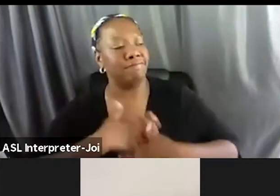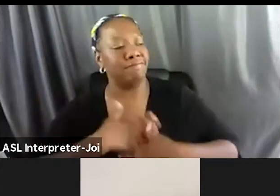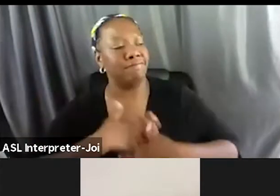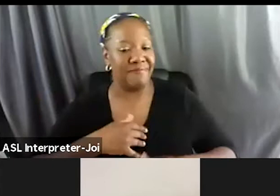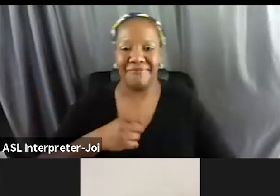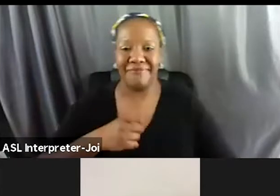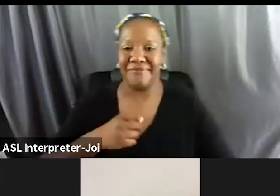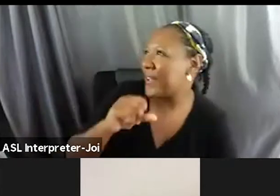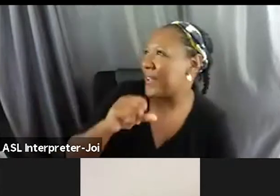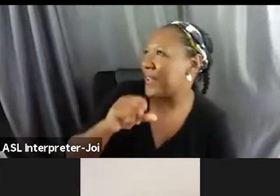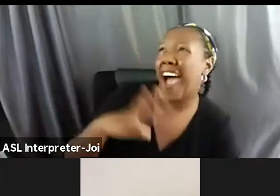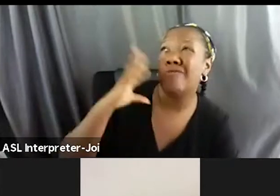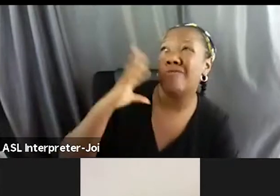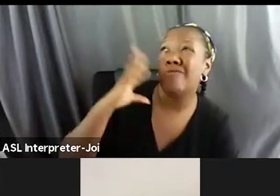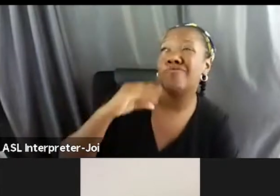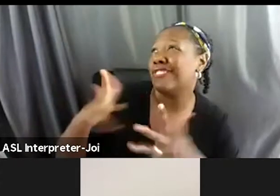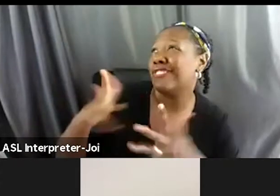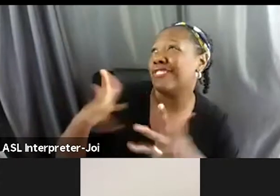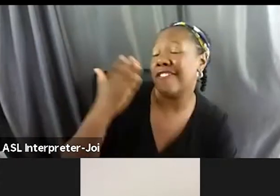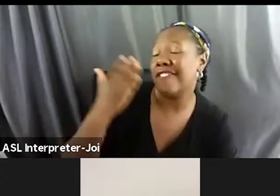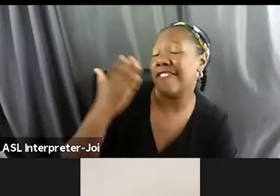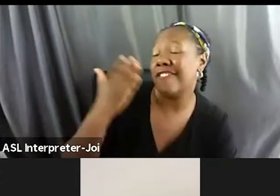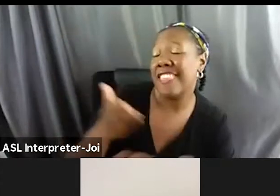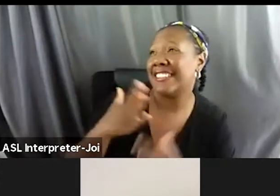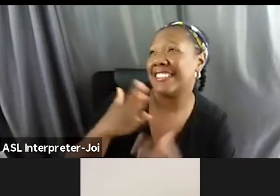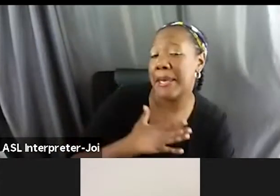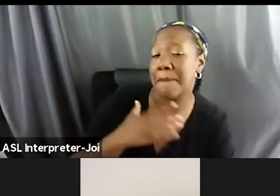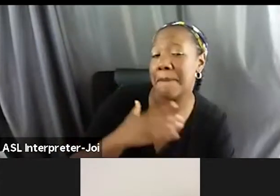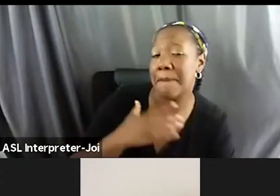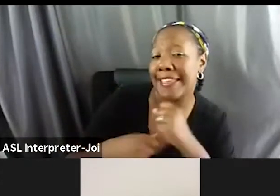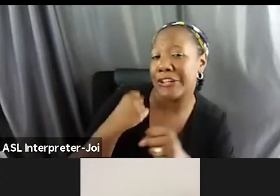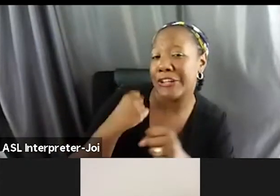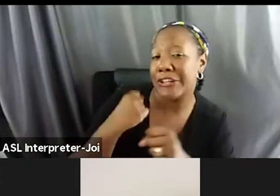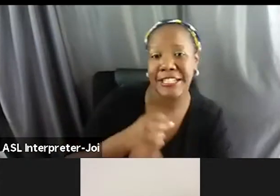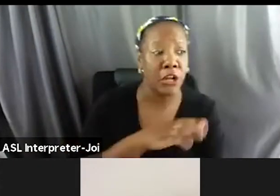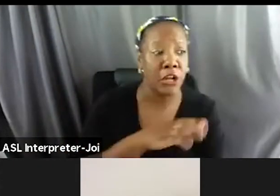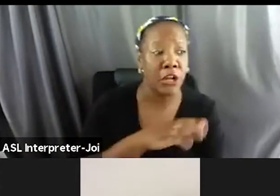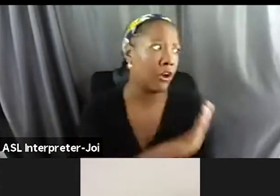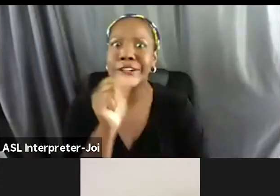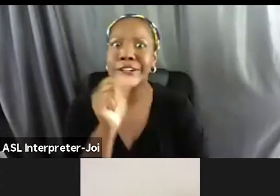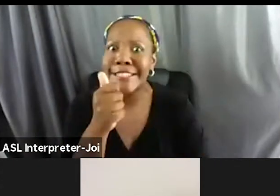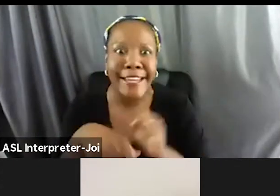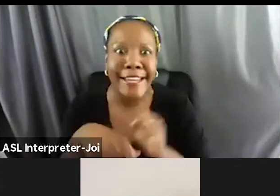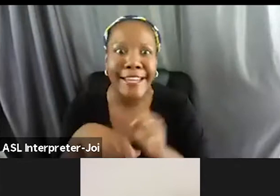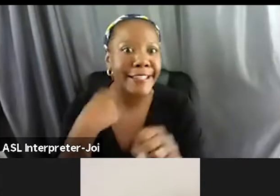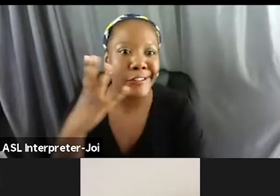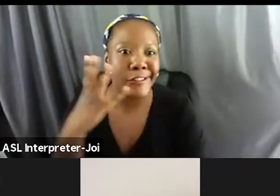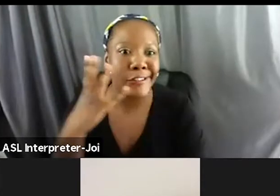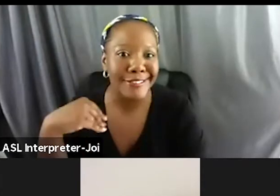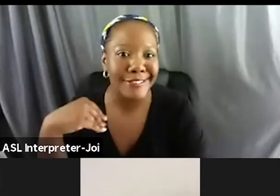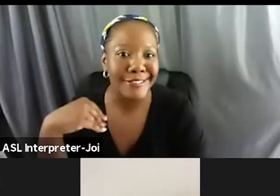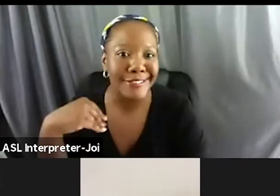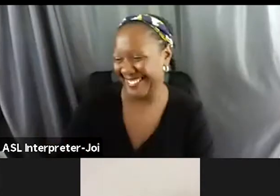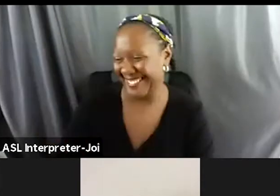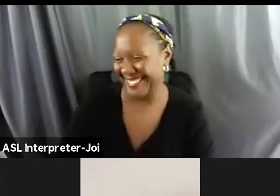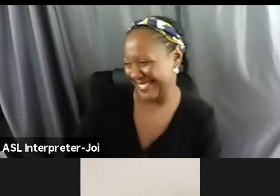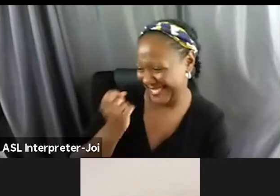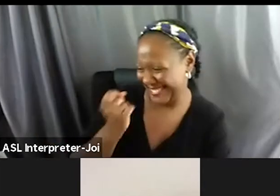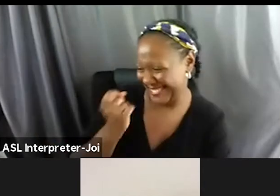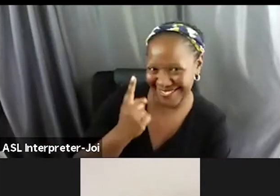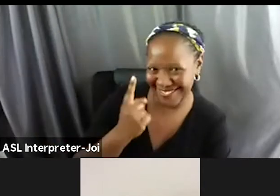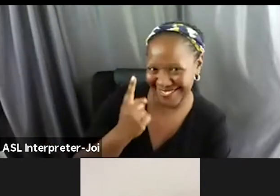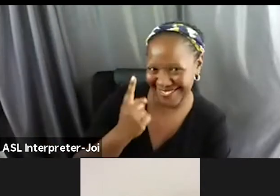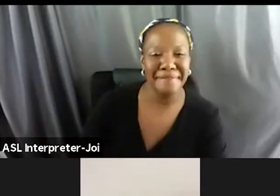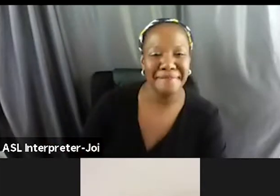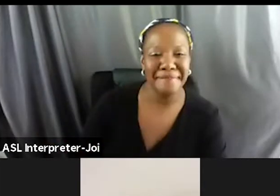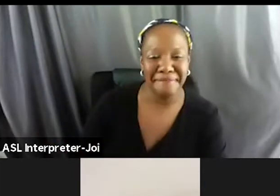lot of things in my years of youth. In her time of youth, right? In my years. There we go. All about it.